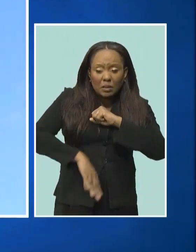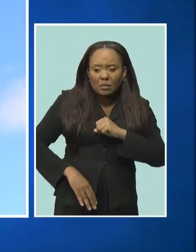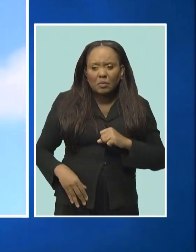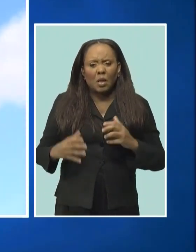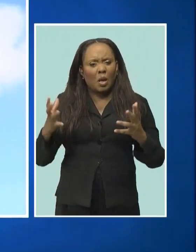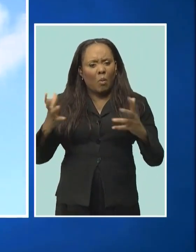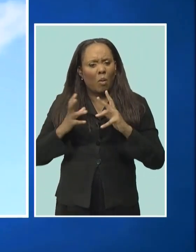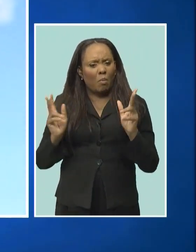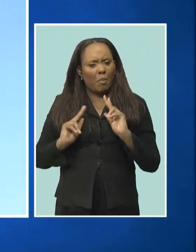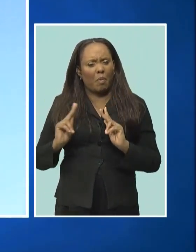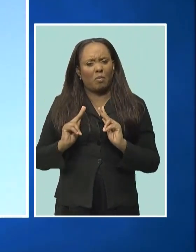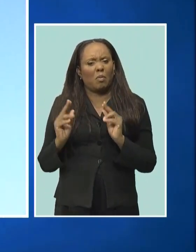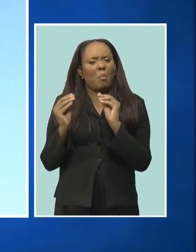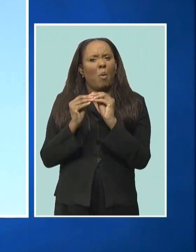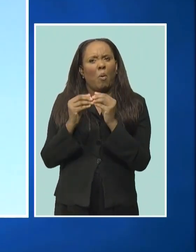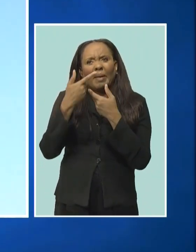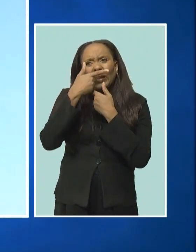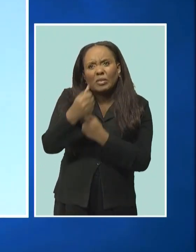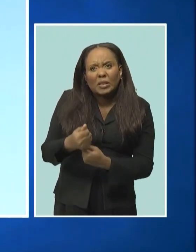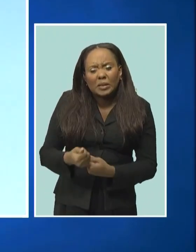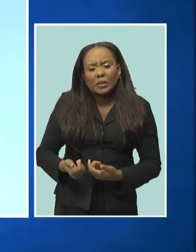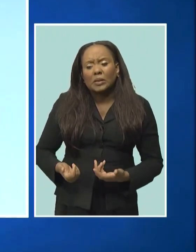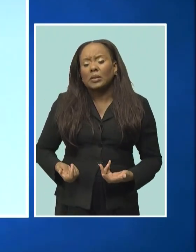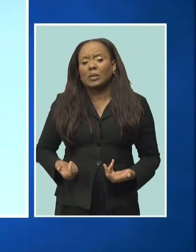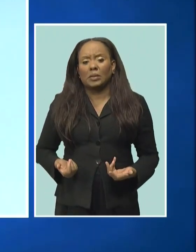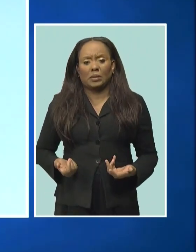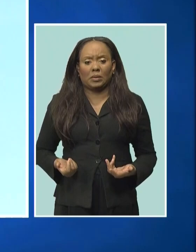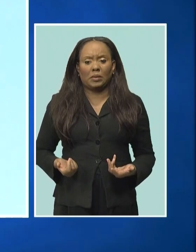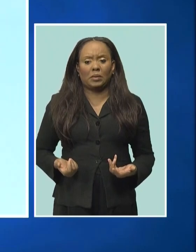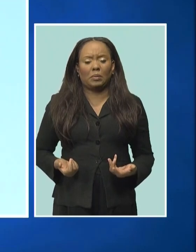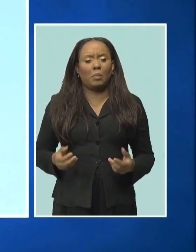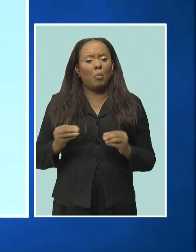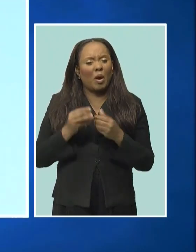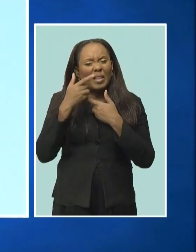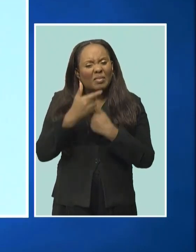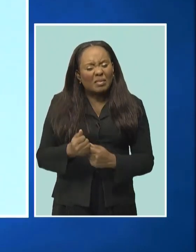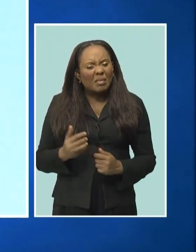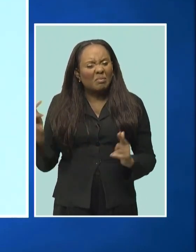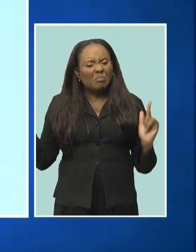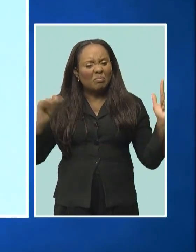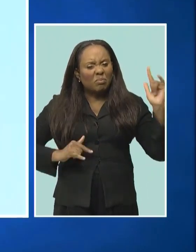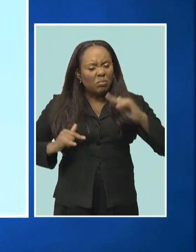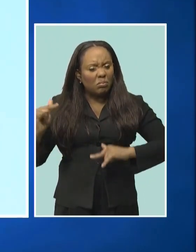really make a difference, and I don't think a lot of people recognize this, the